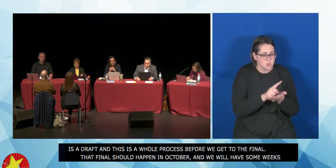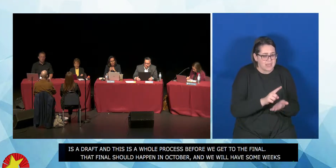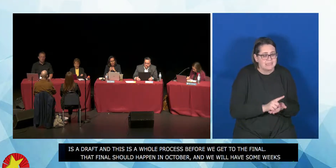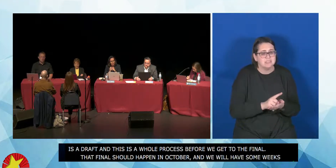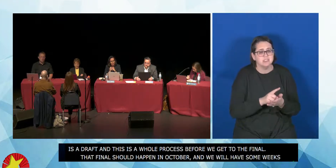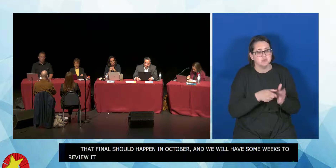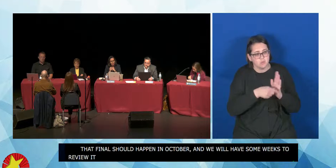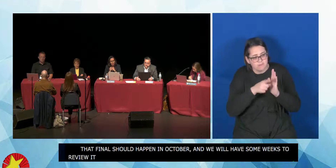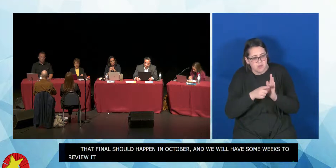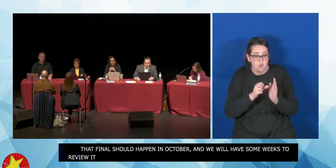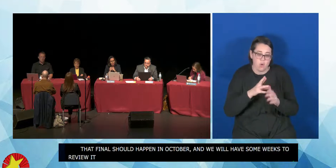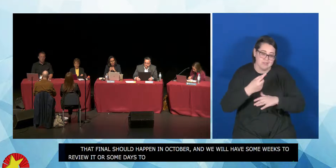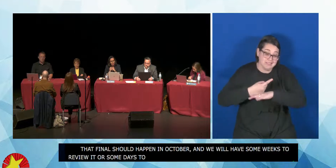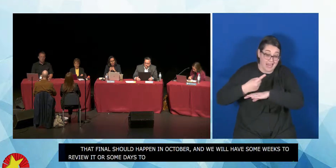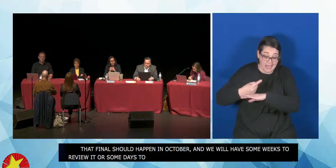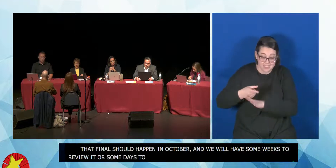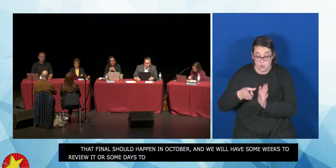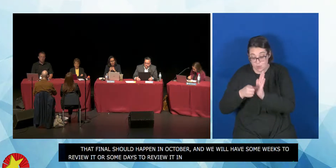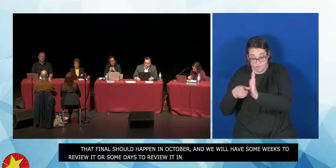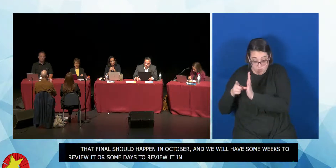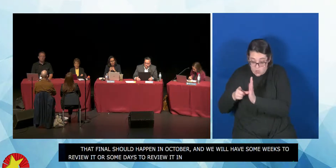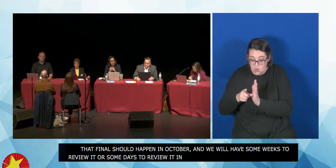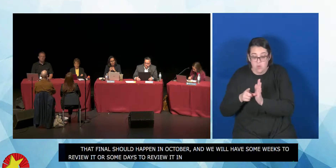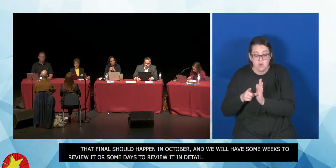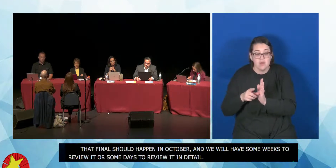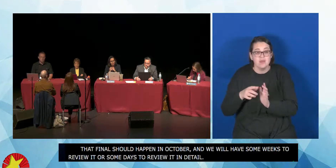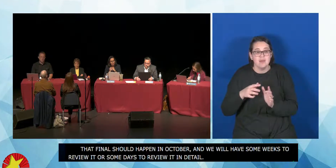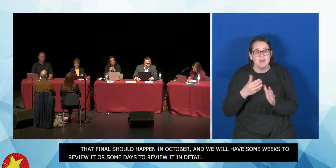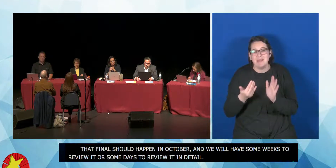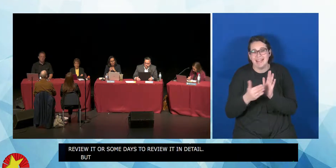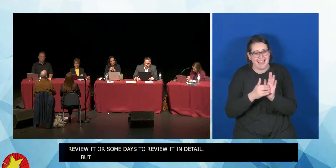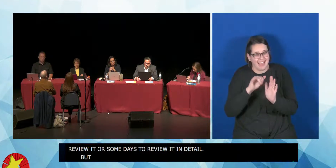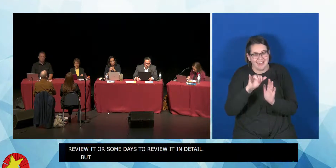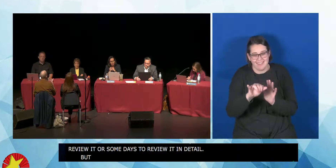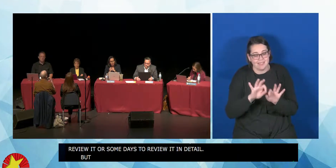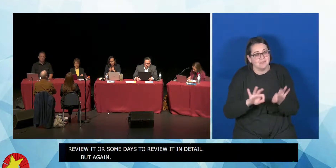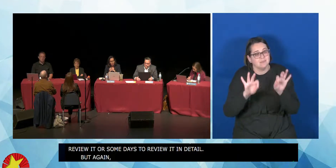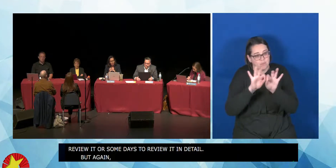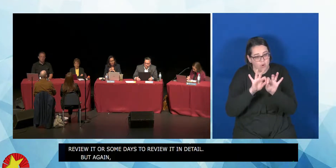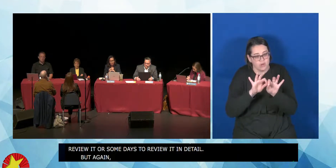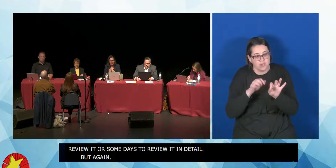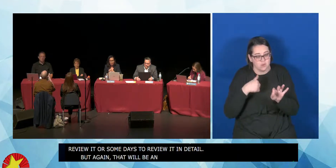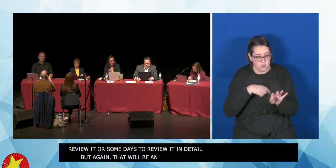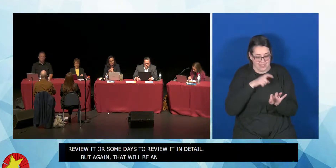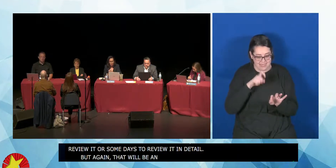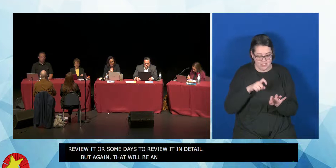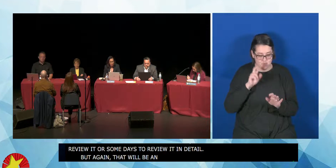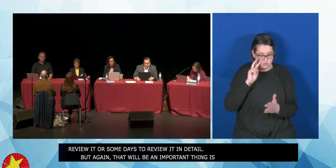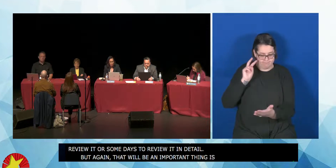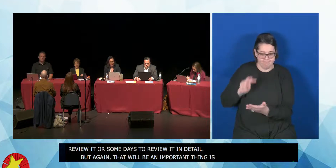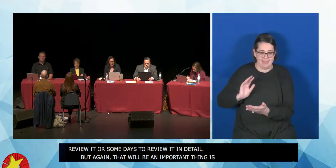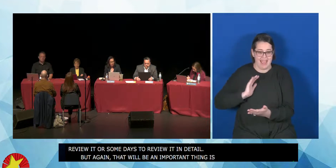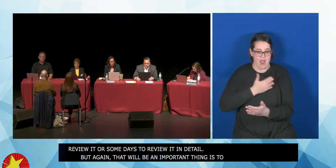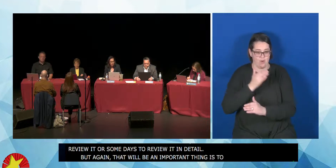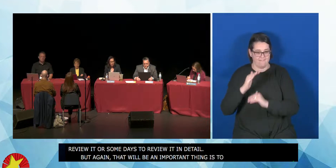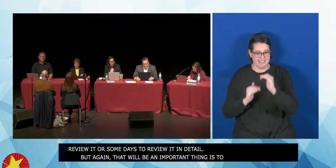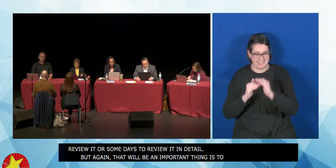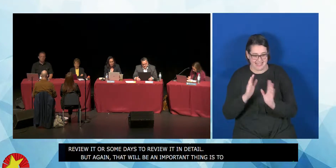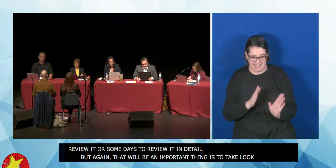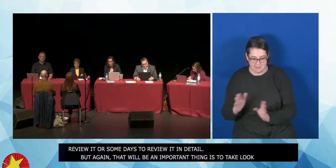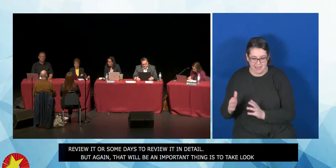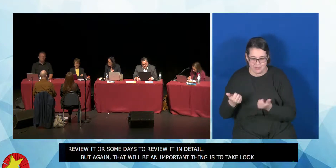it in detail. But again, that's going to be an important thing, is to take a look at our facilities plan and try to move